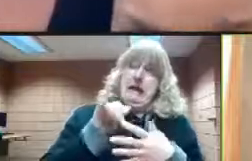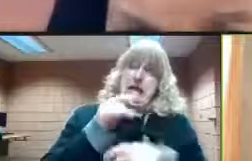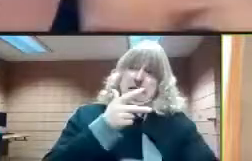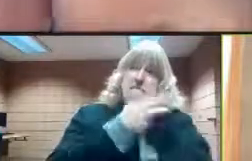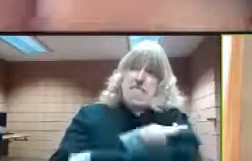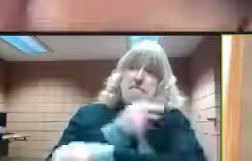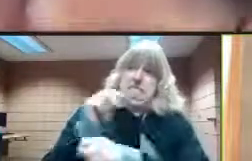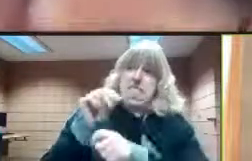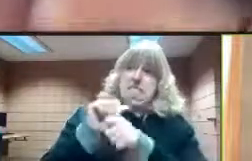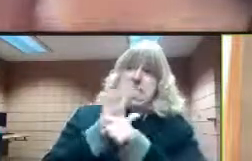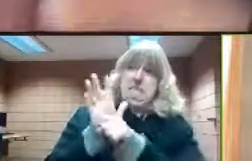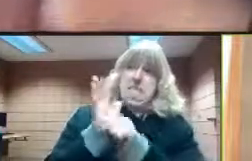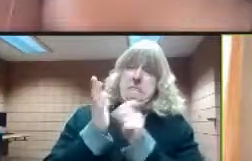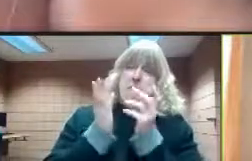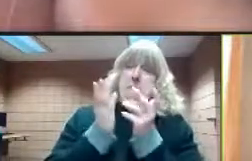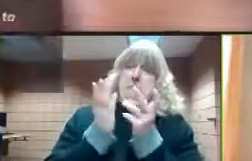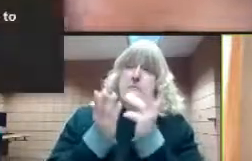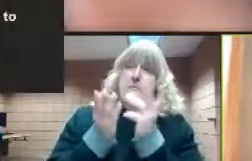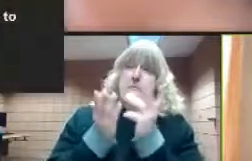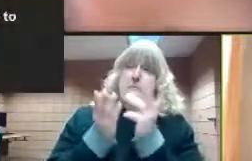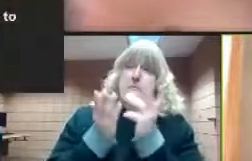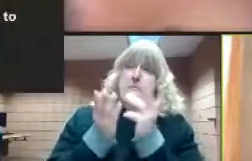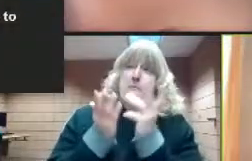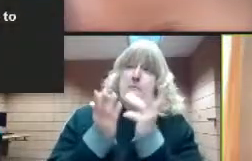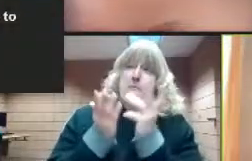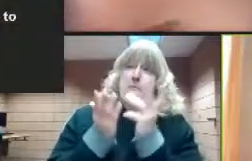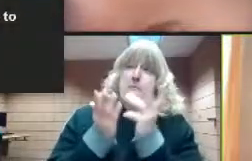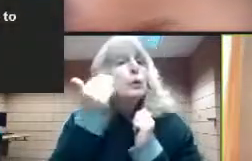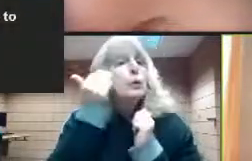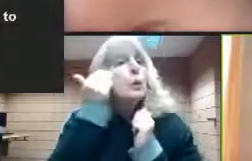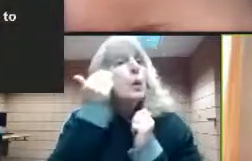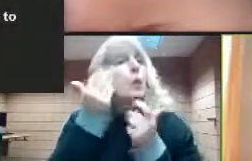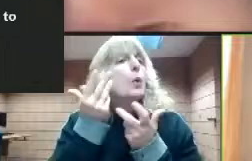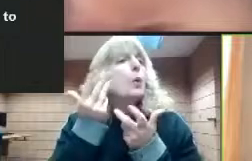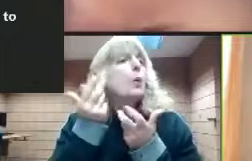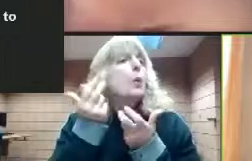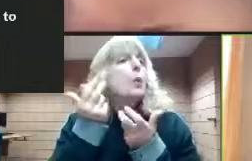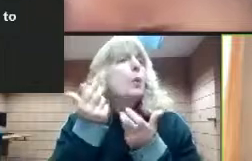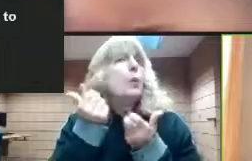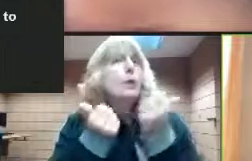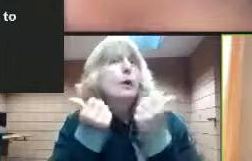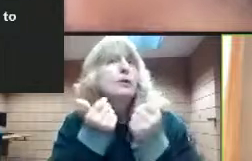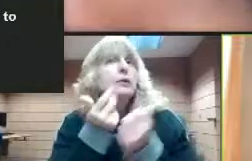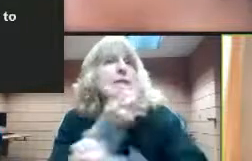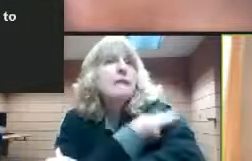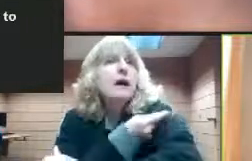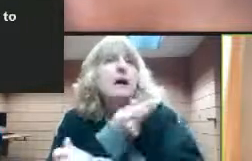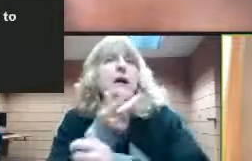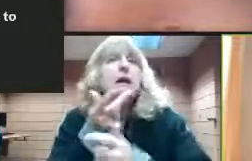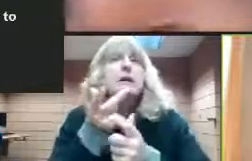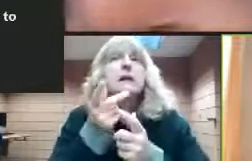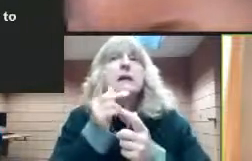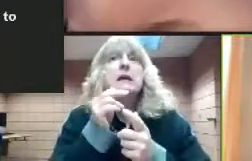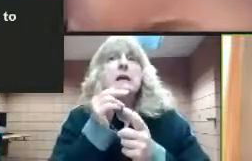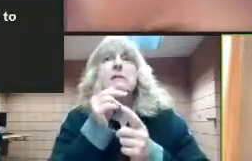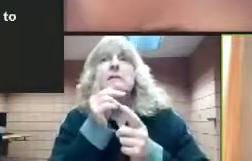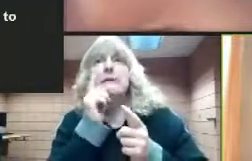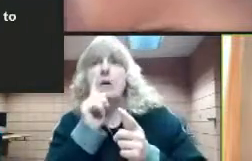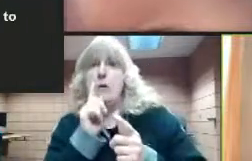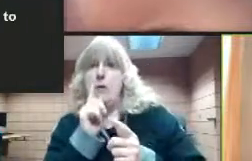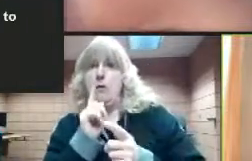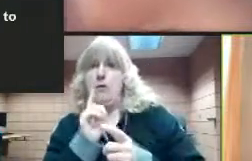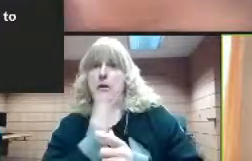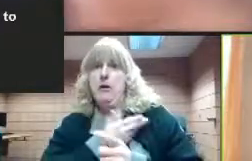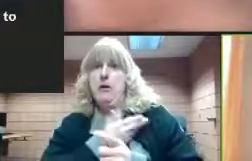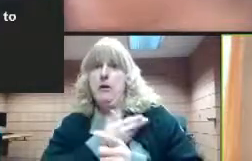we know what vaccination our families are getting versus a family that's not of color? And is there